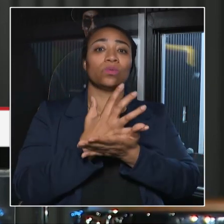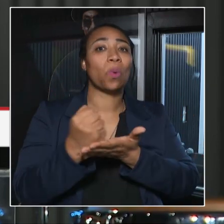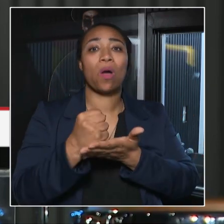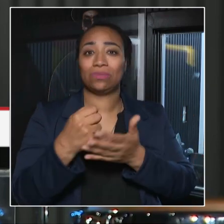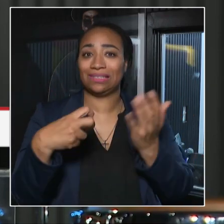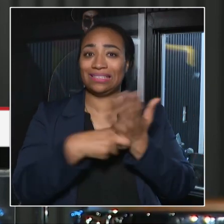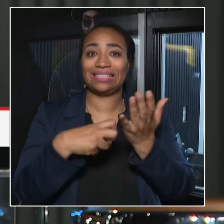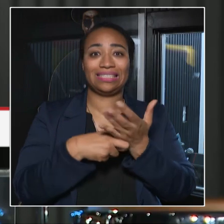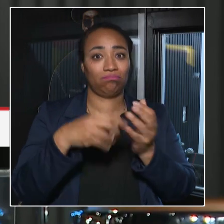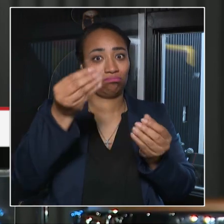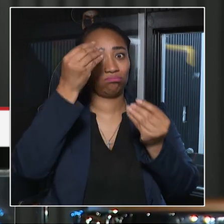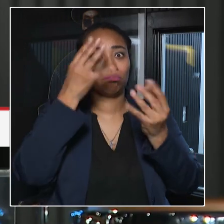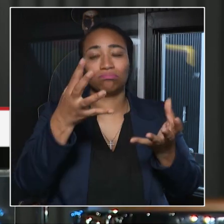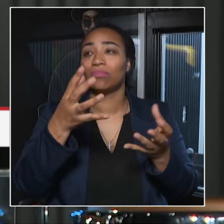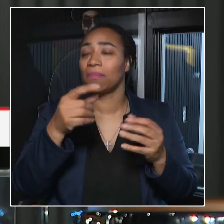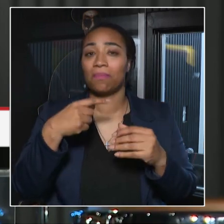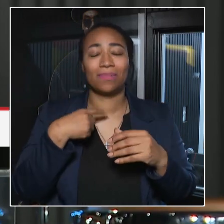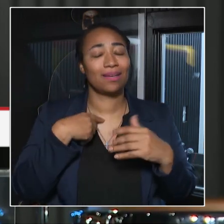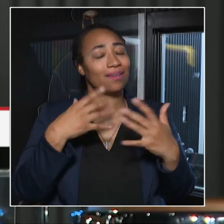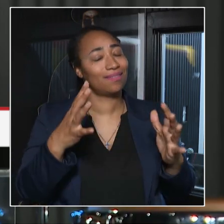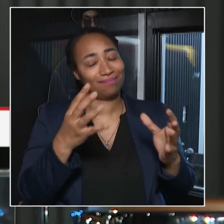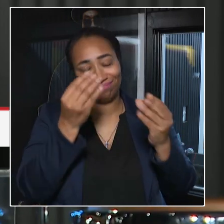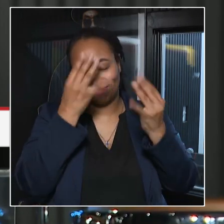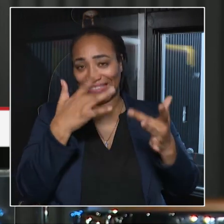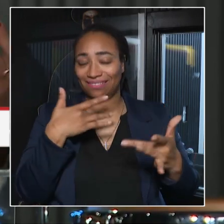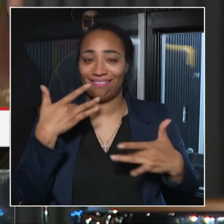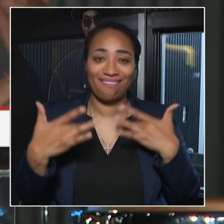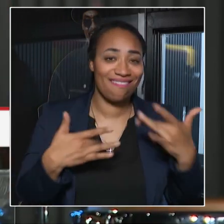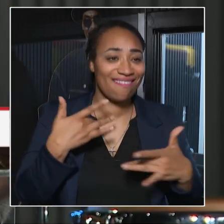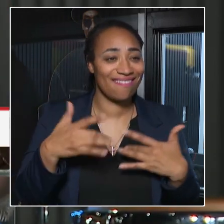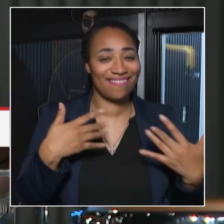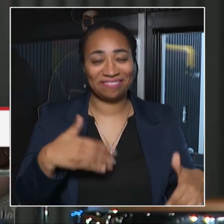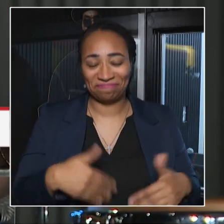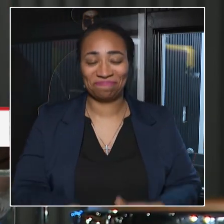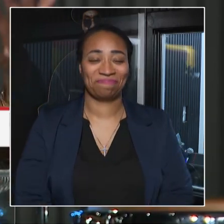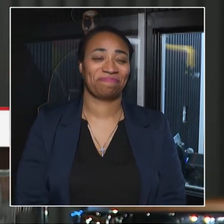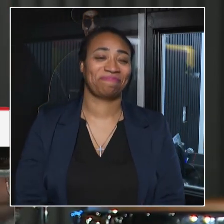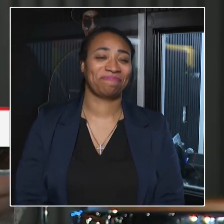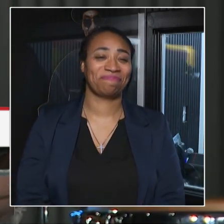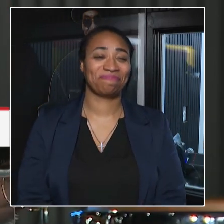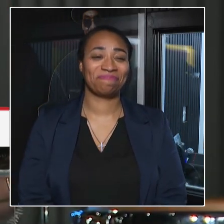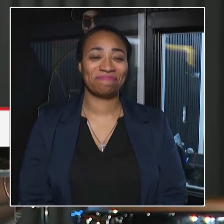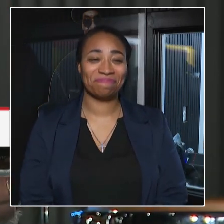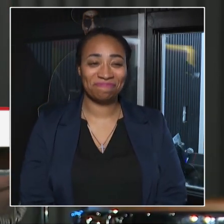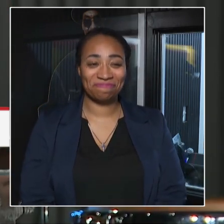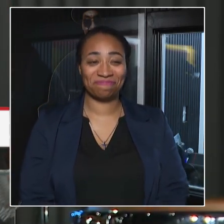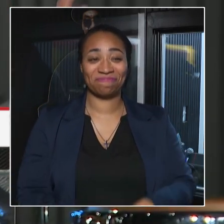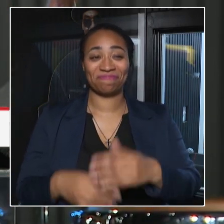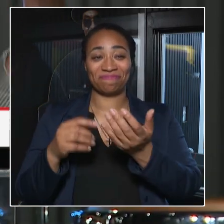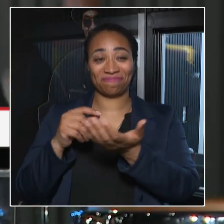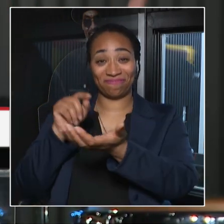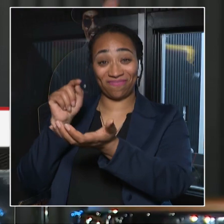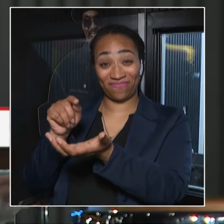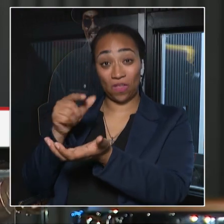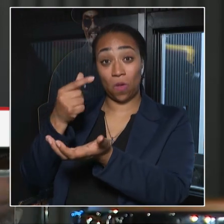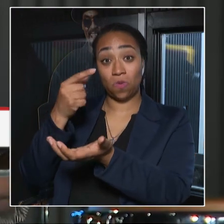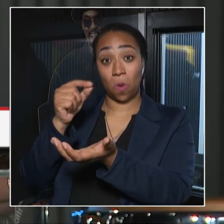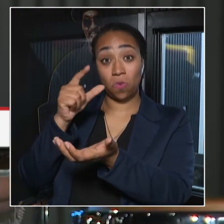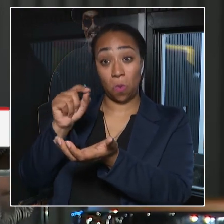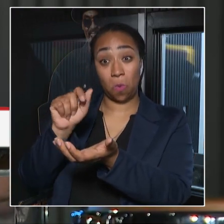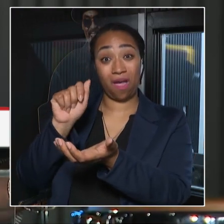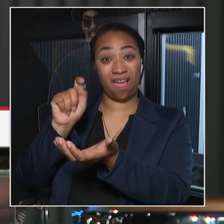is Go-Go at 50. So this was Herculean to get to this moment, right? They said it